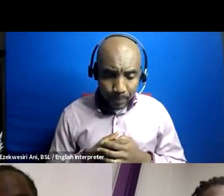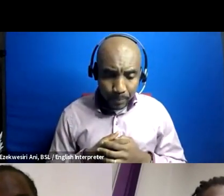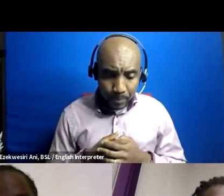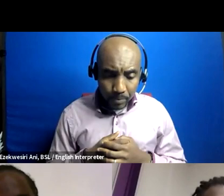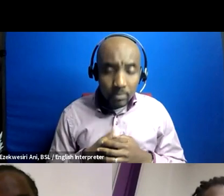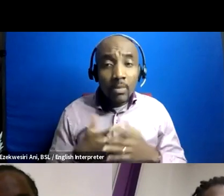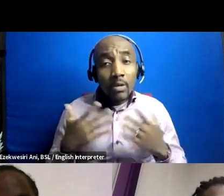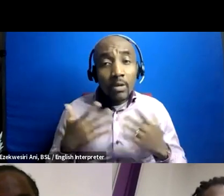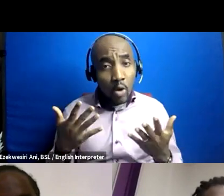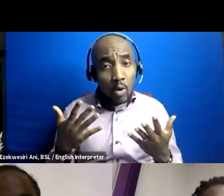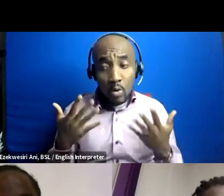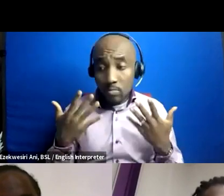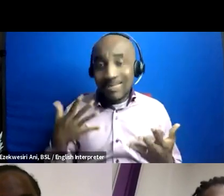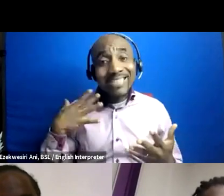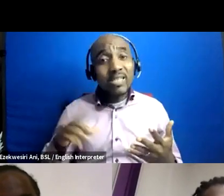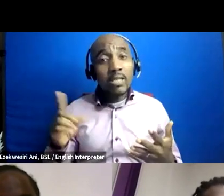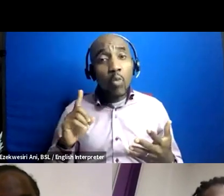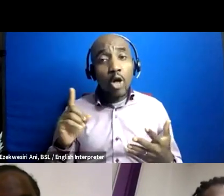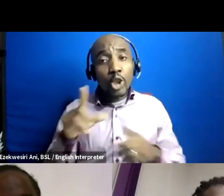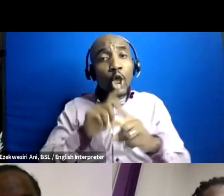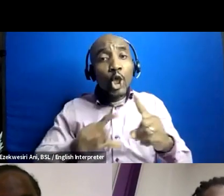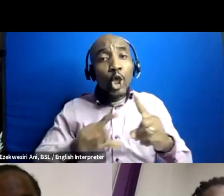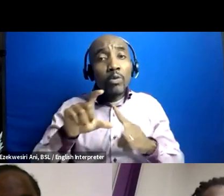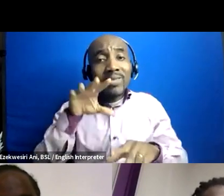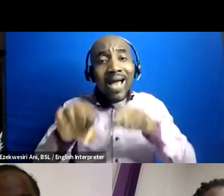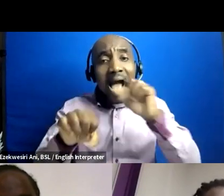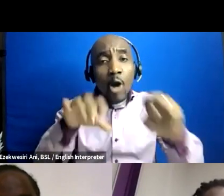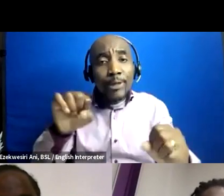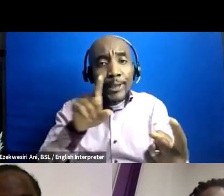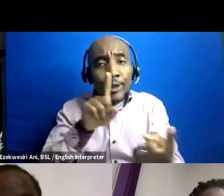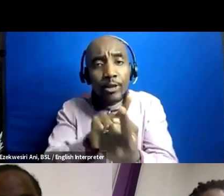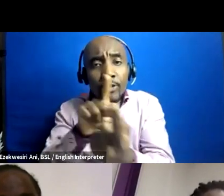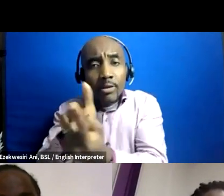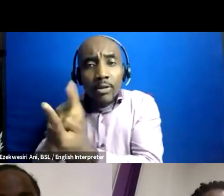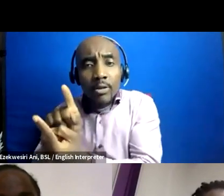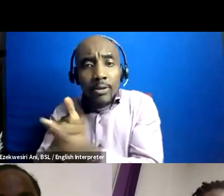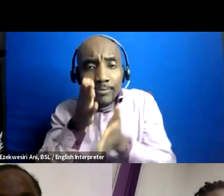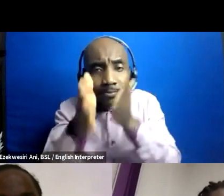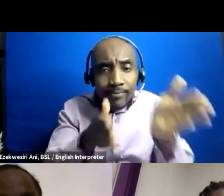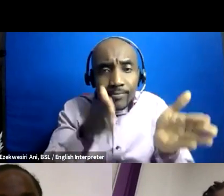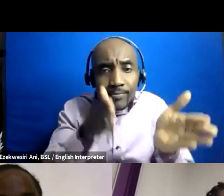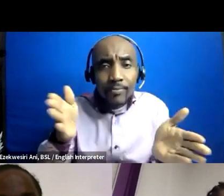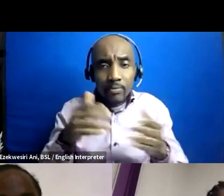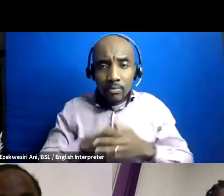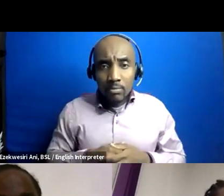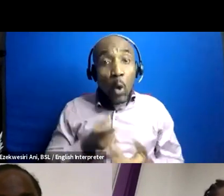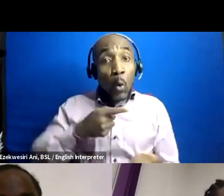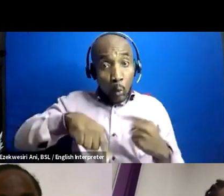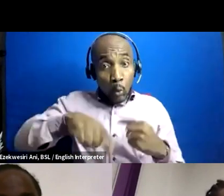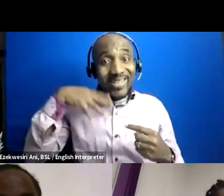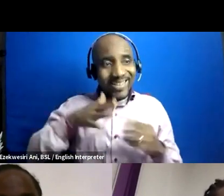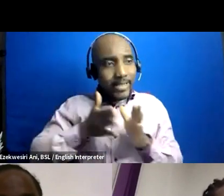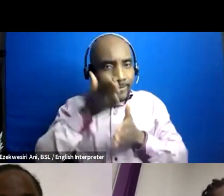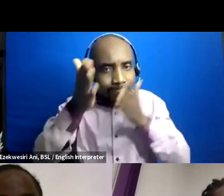community outreach. There has to be much more, there has to be, perhaps we need to start engaging with the community more.